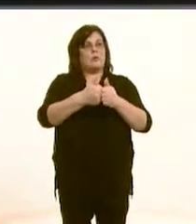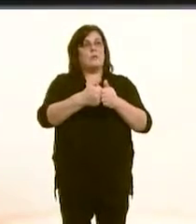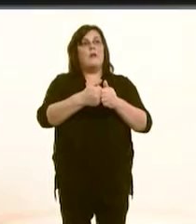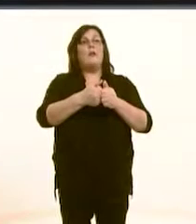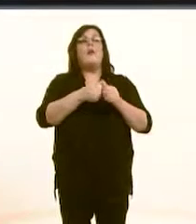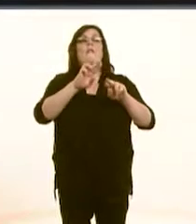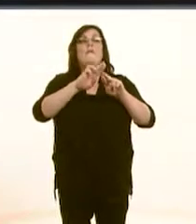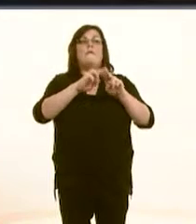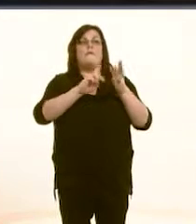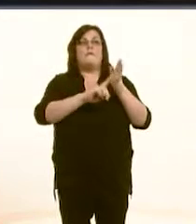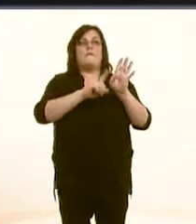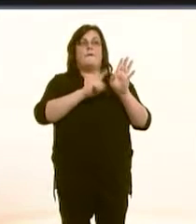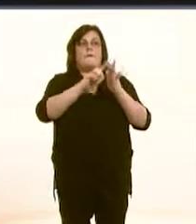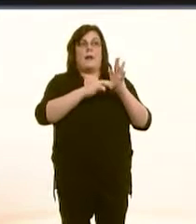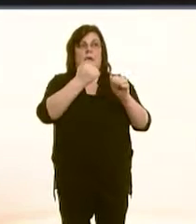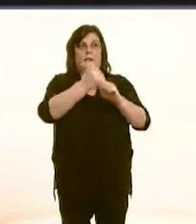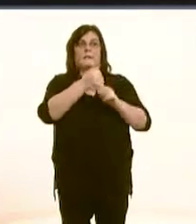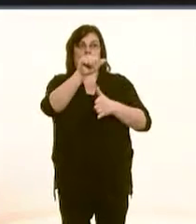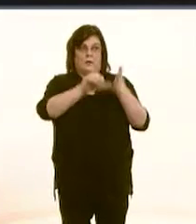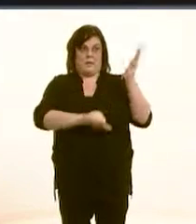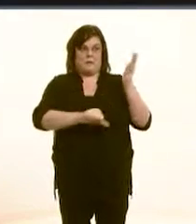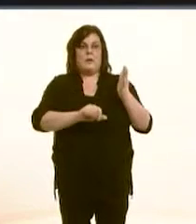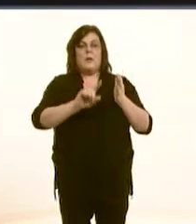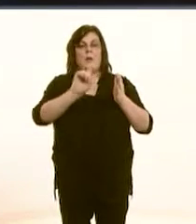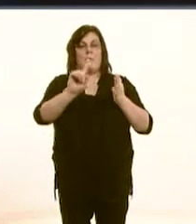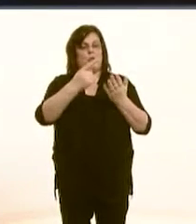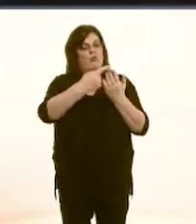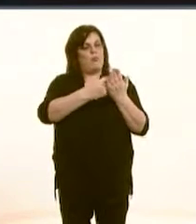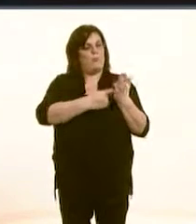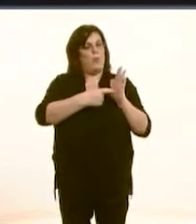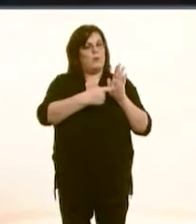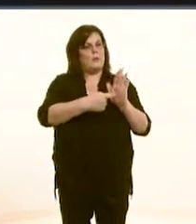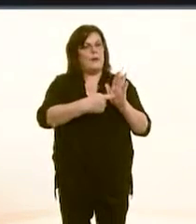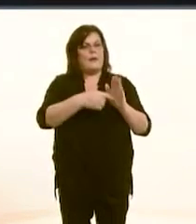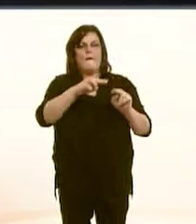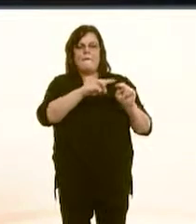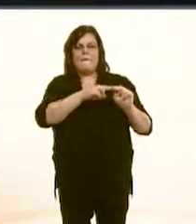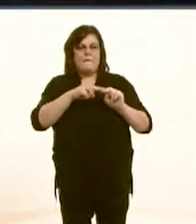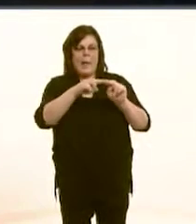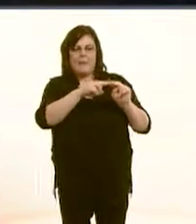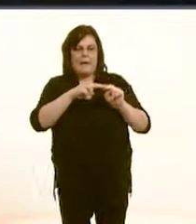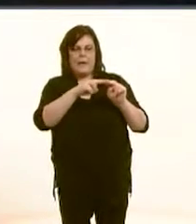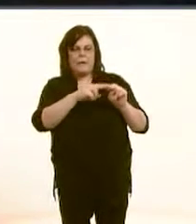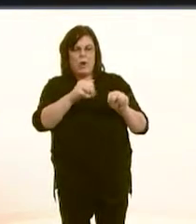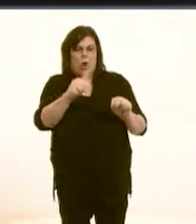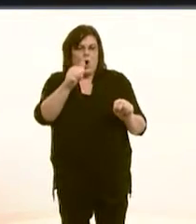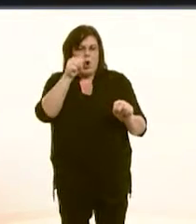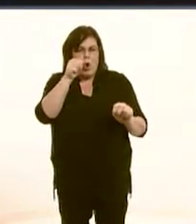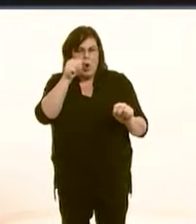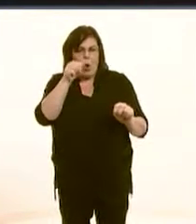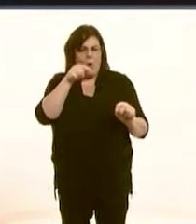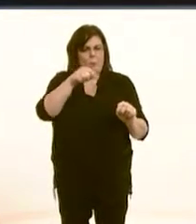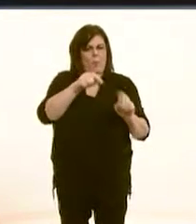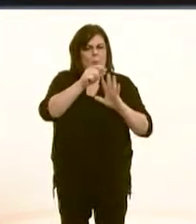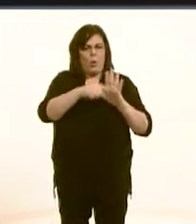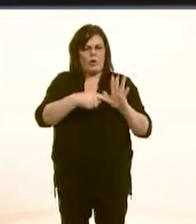Wave 1 report highlighted that the level of awareness for families, awareness to the entitlements,